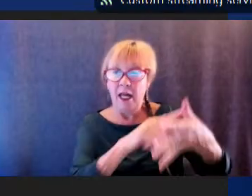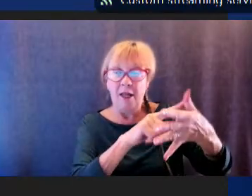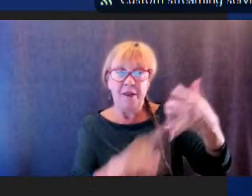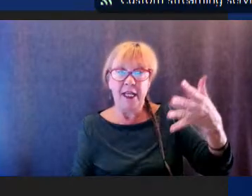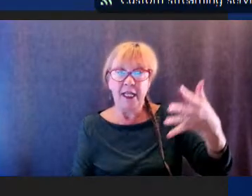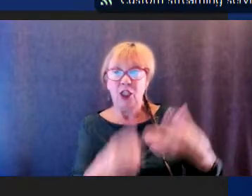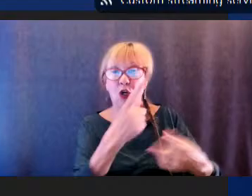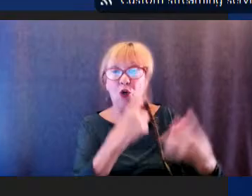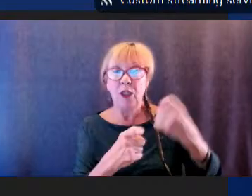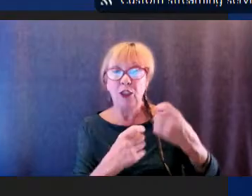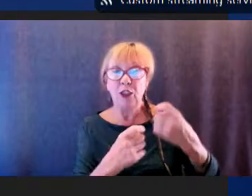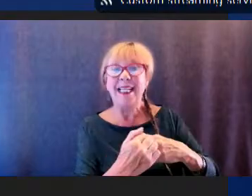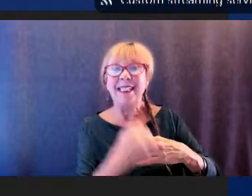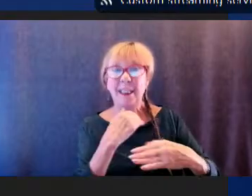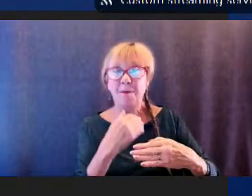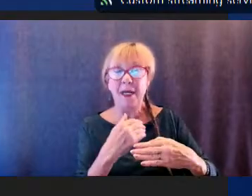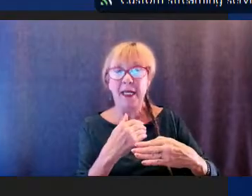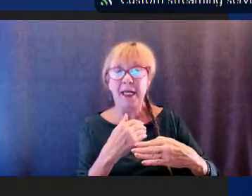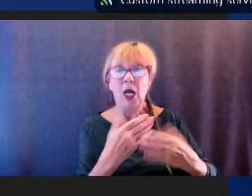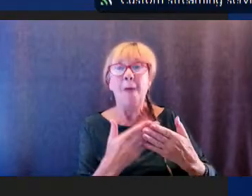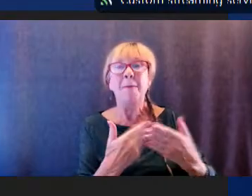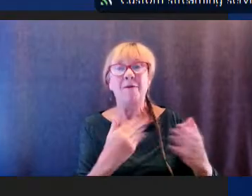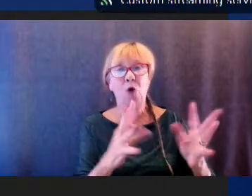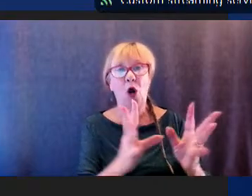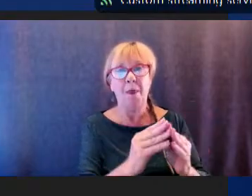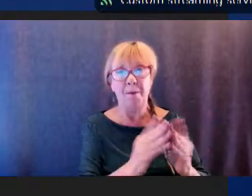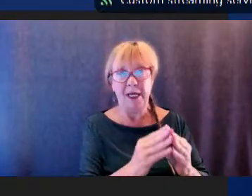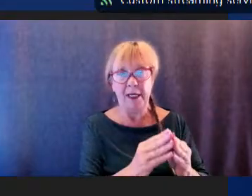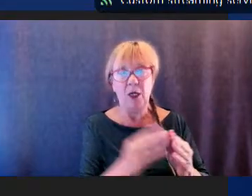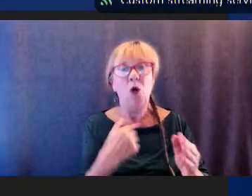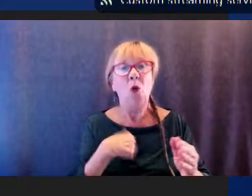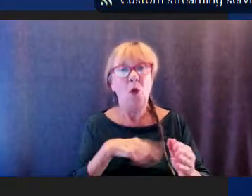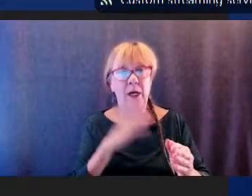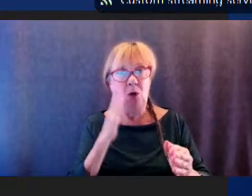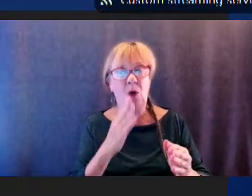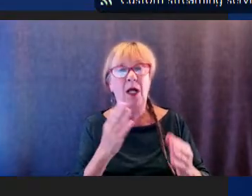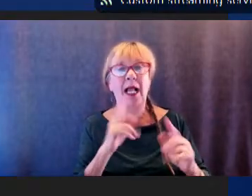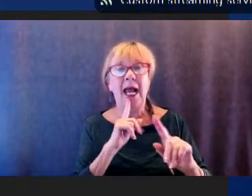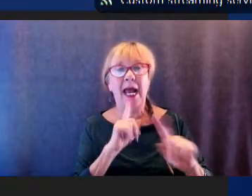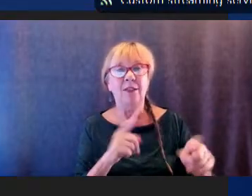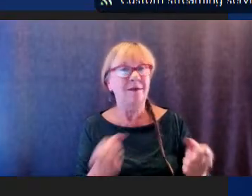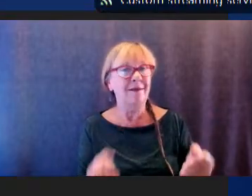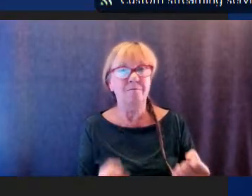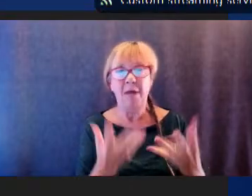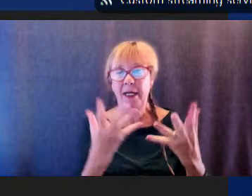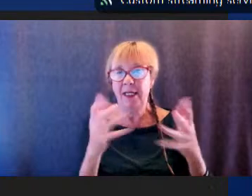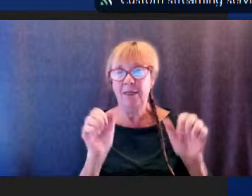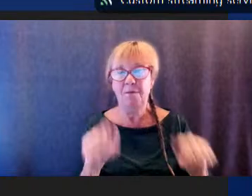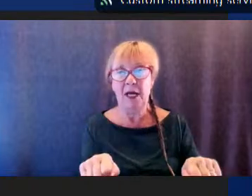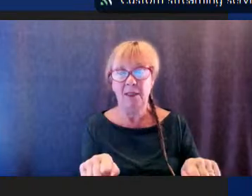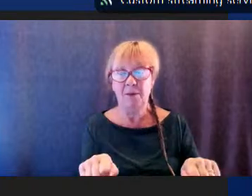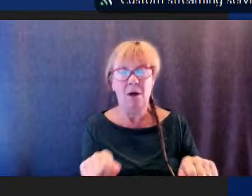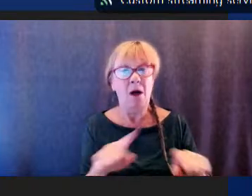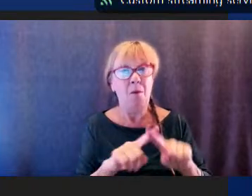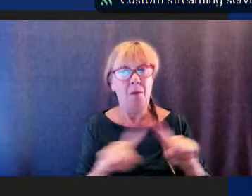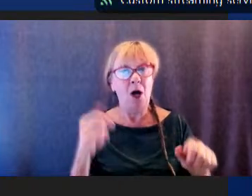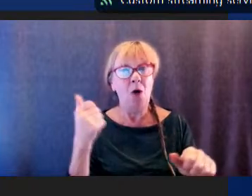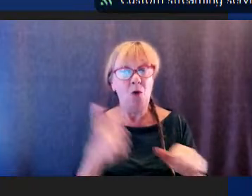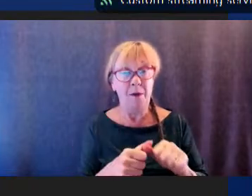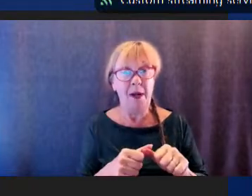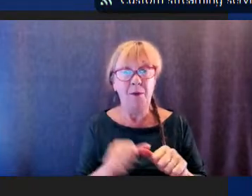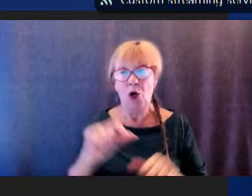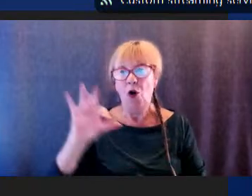ahead of tonight's community meeting, and we will answer as many of them as we can. As a reminder, you can find answers to frequently asked questions